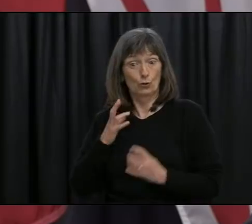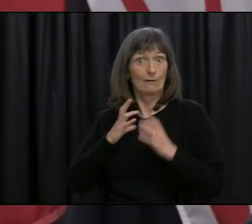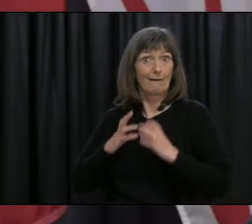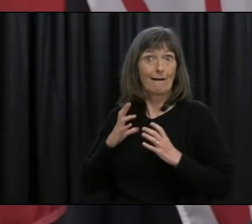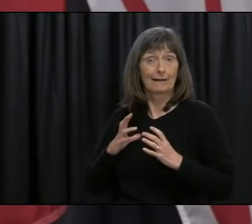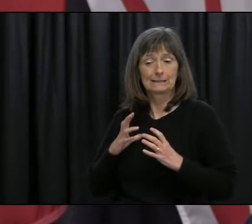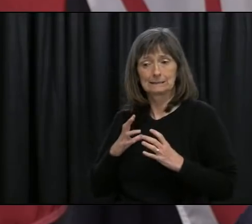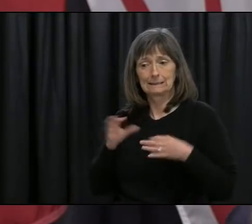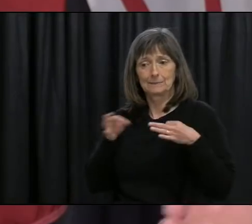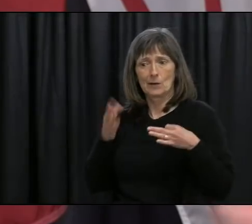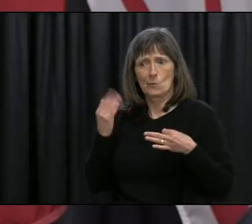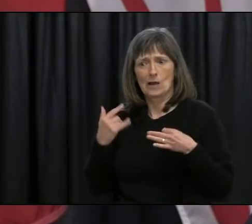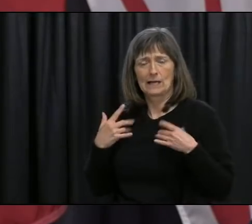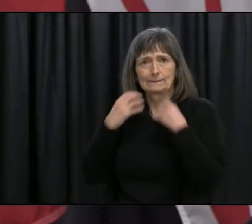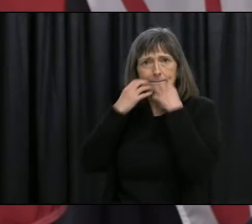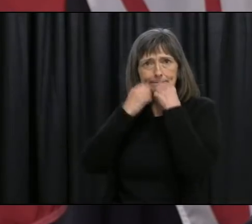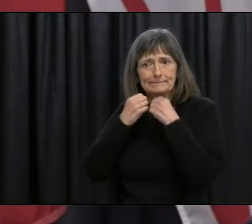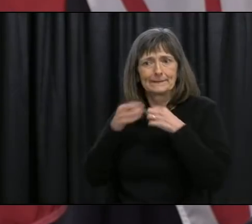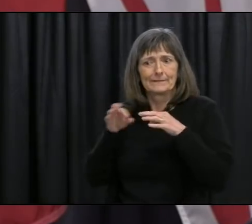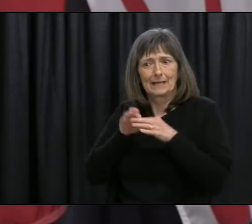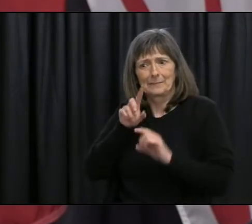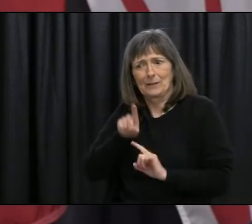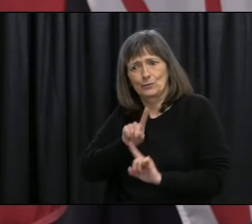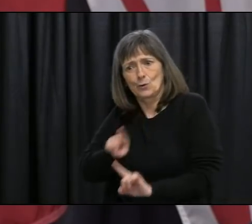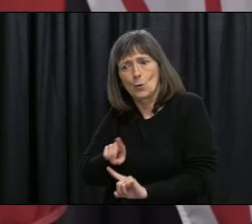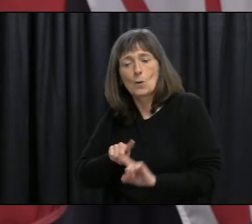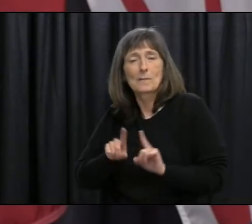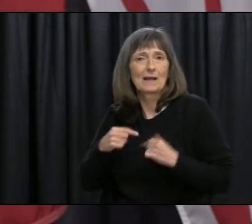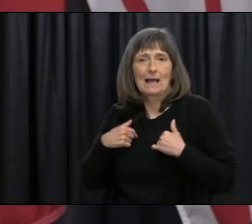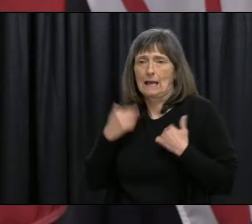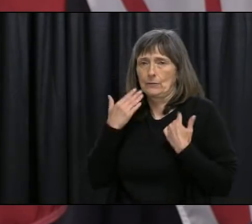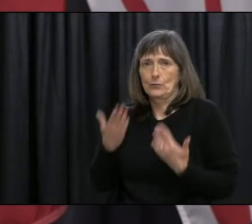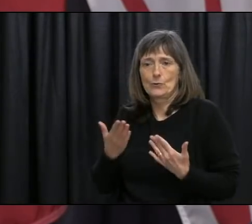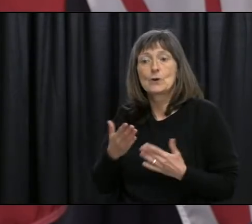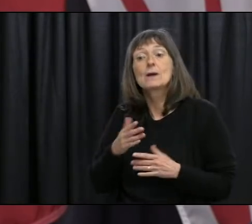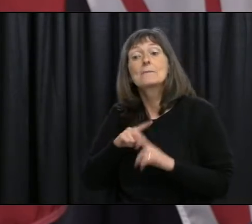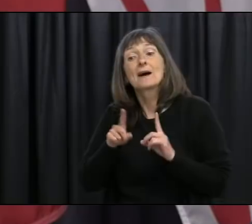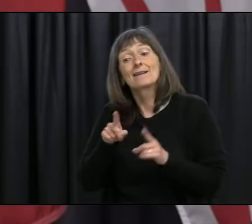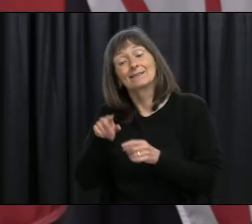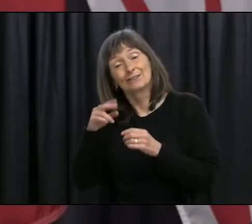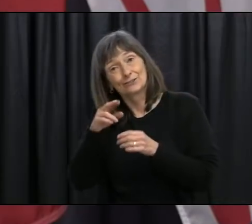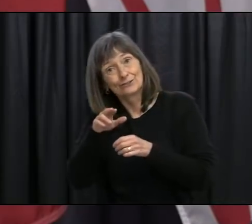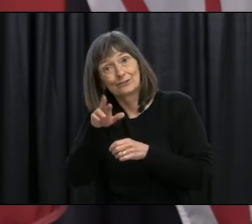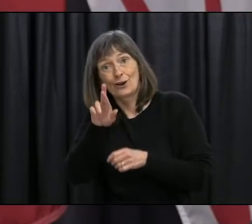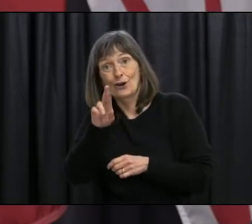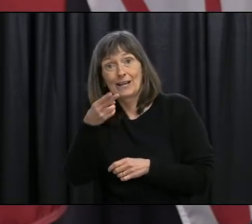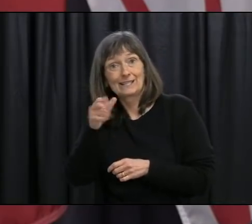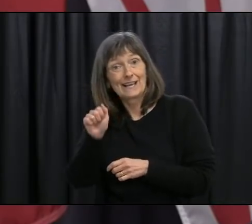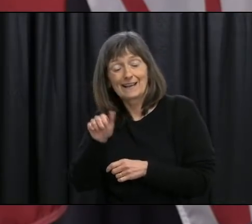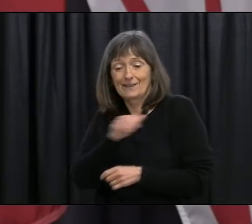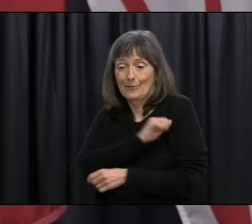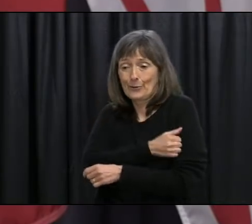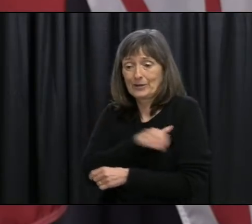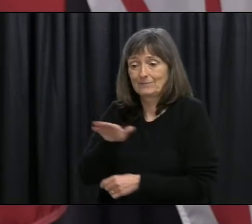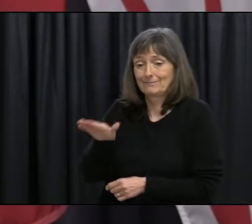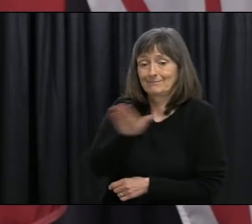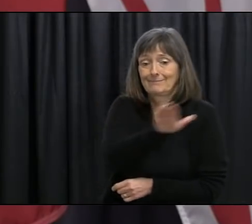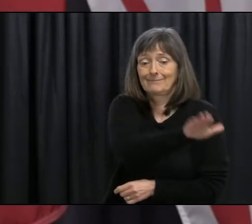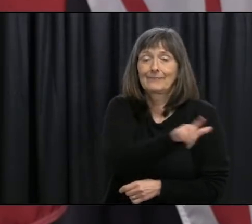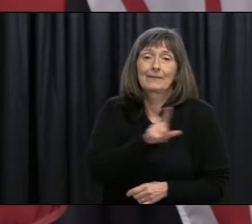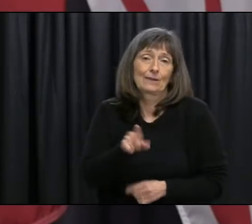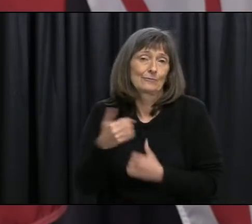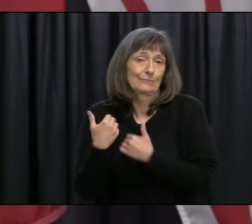be able to explain why, that would be in place. But the regional health authorities, they would be in place, I guess, to answer